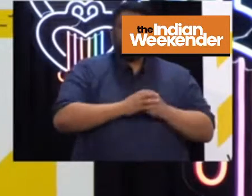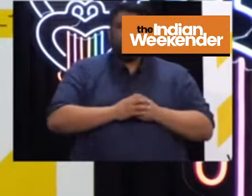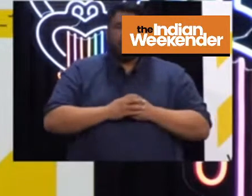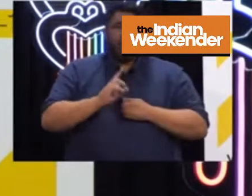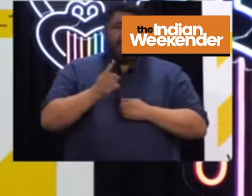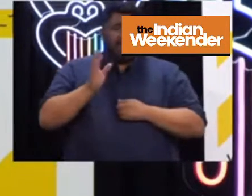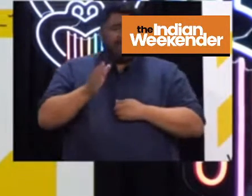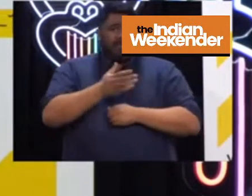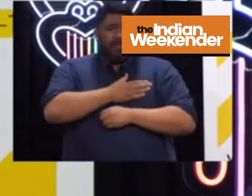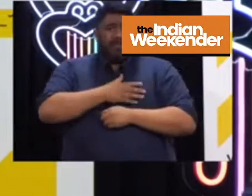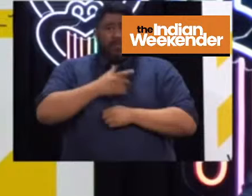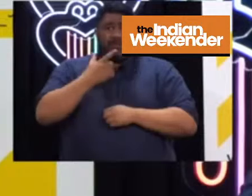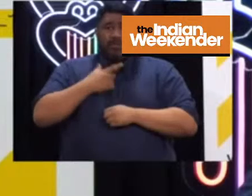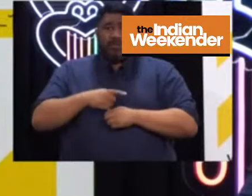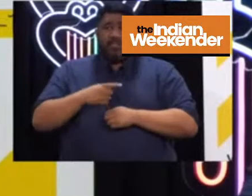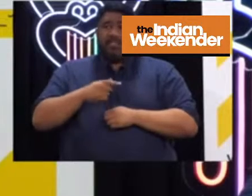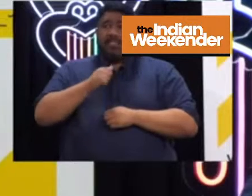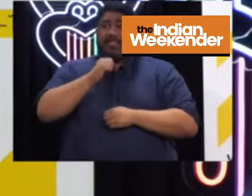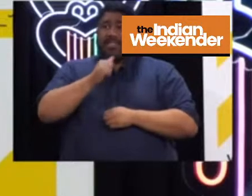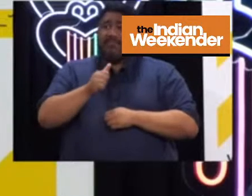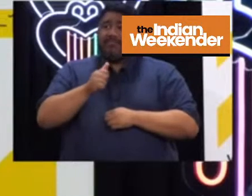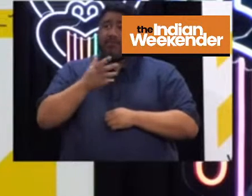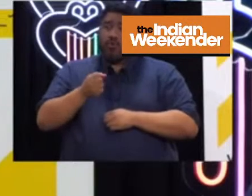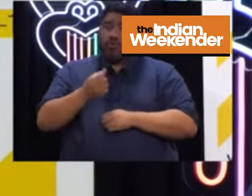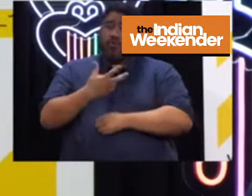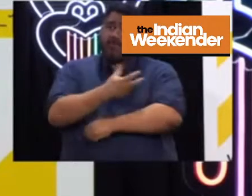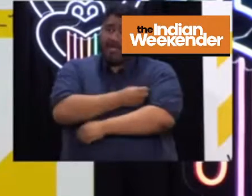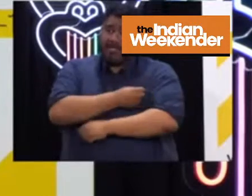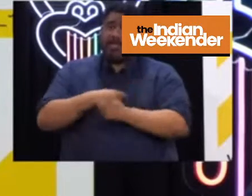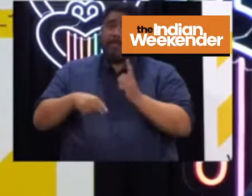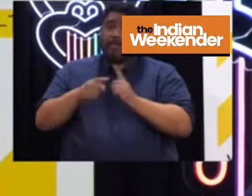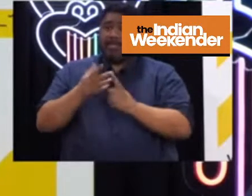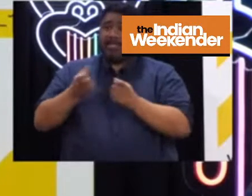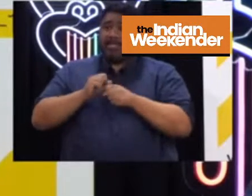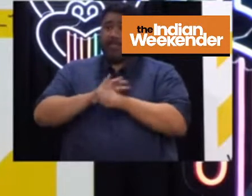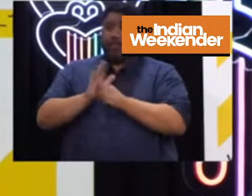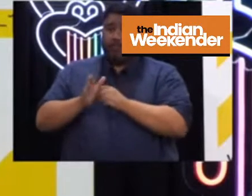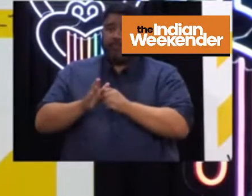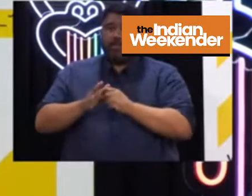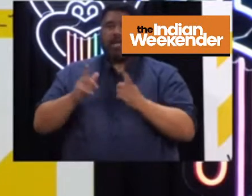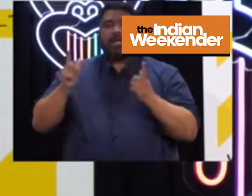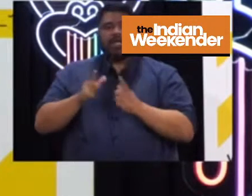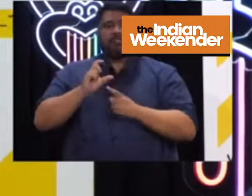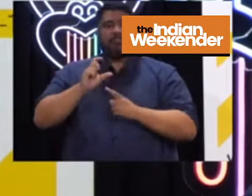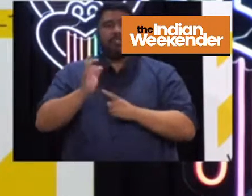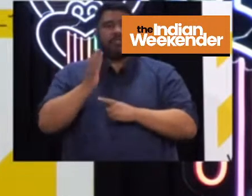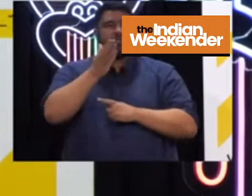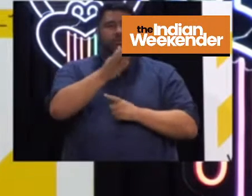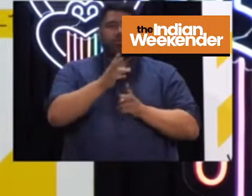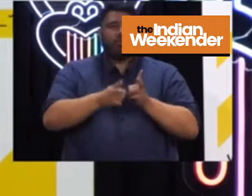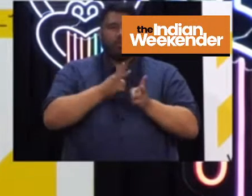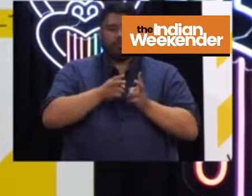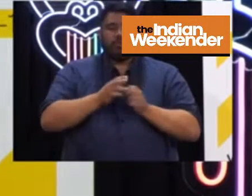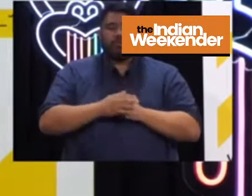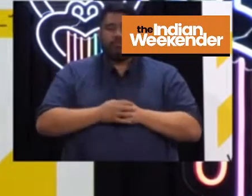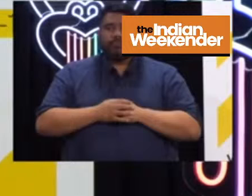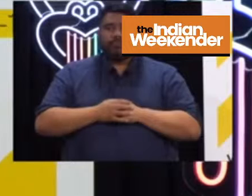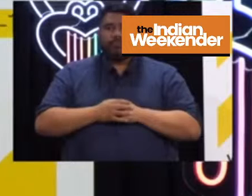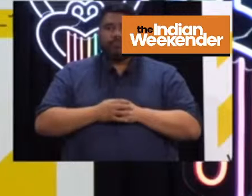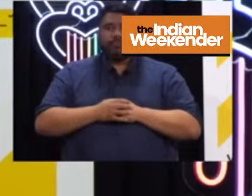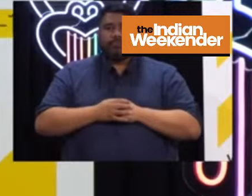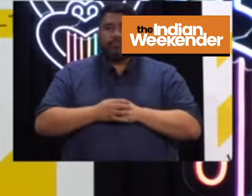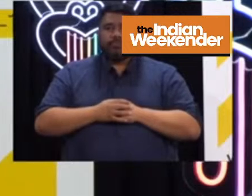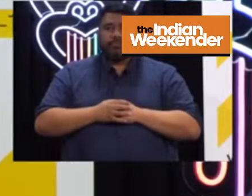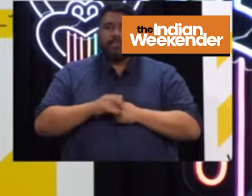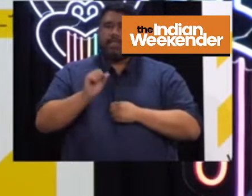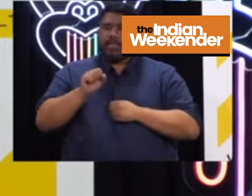of effectiveness when it comes to hospitalisations and deaths. But because of that transmission and those breakthrough infections, it does change the